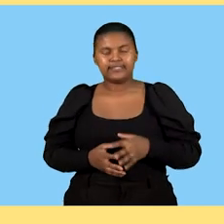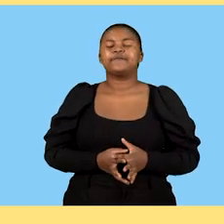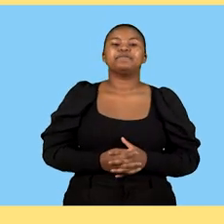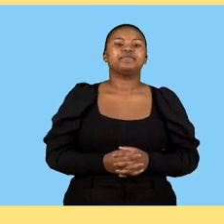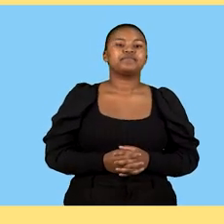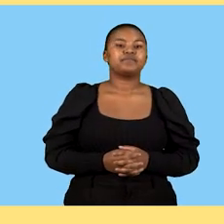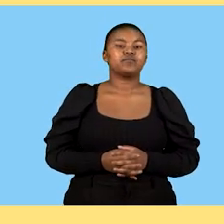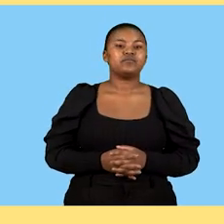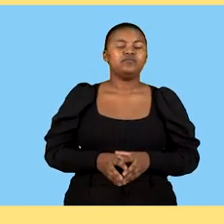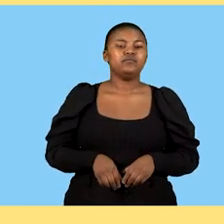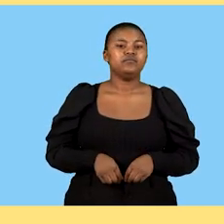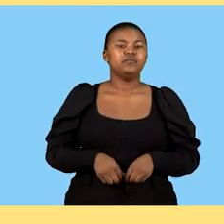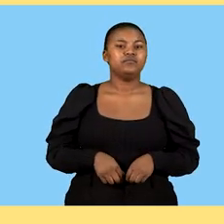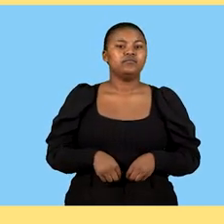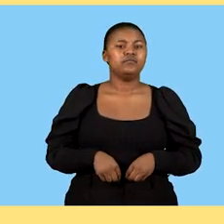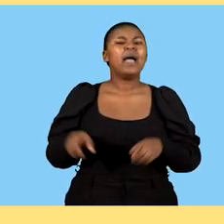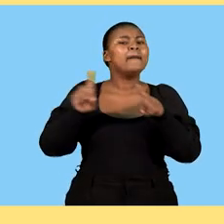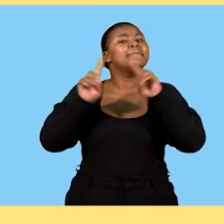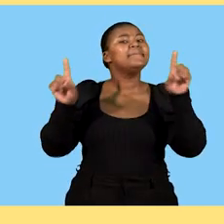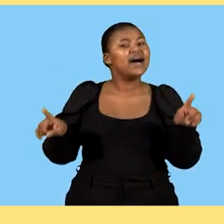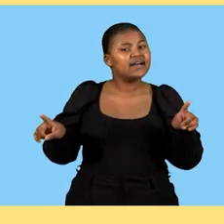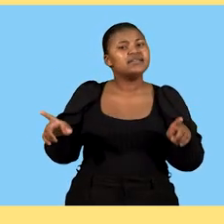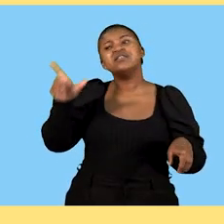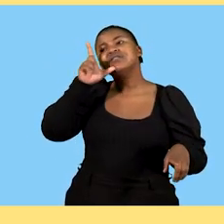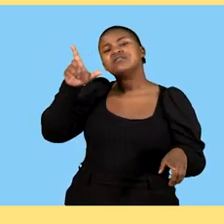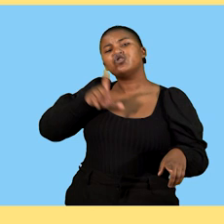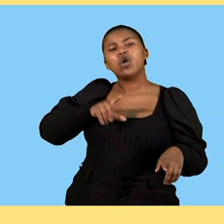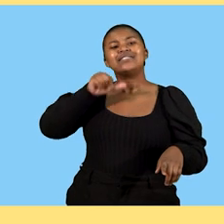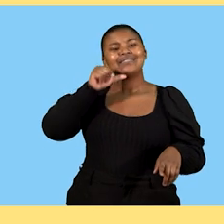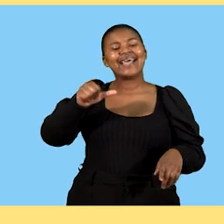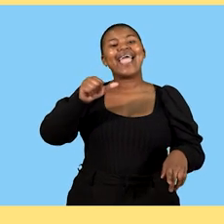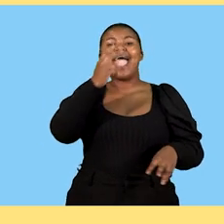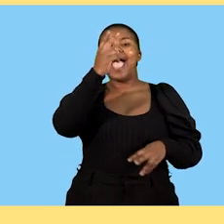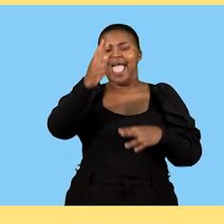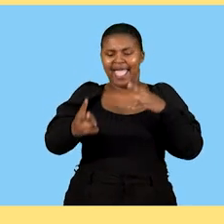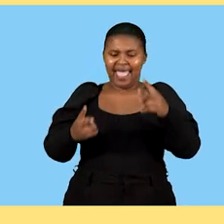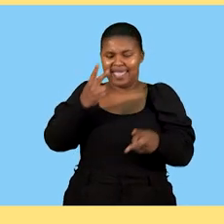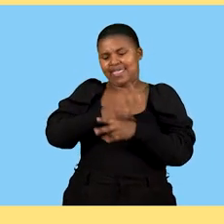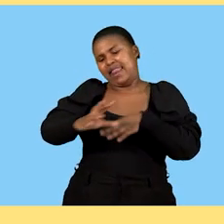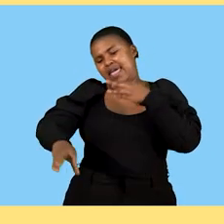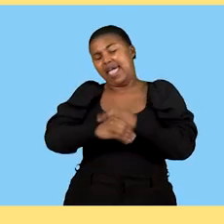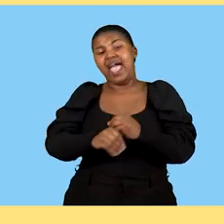been received. That means they have paid us for